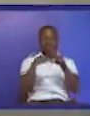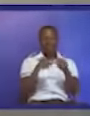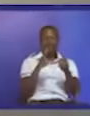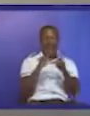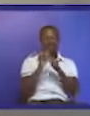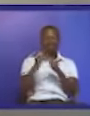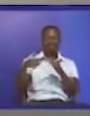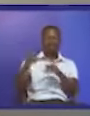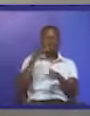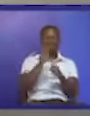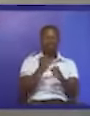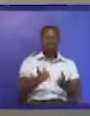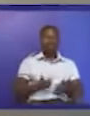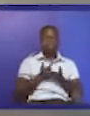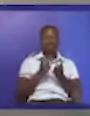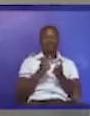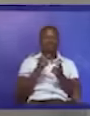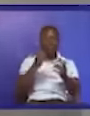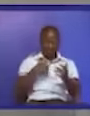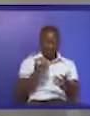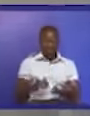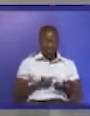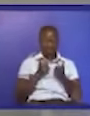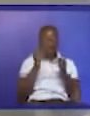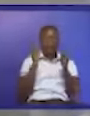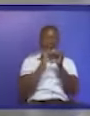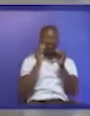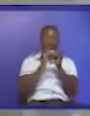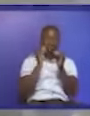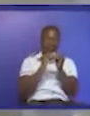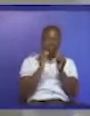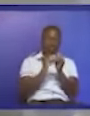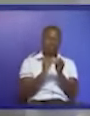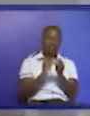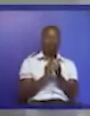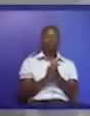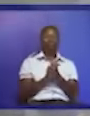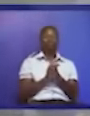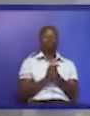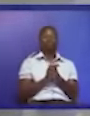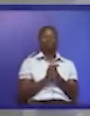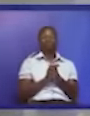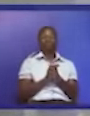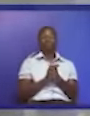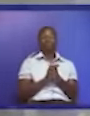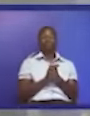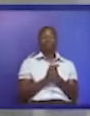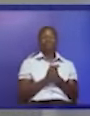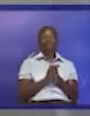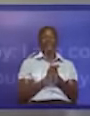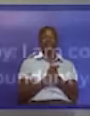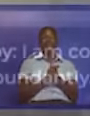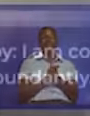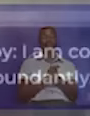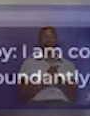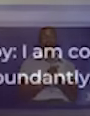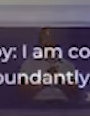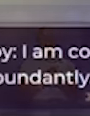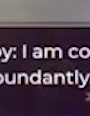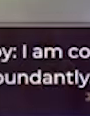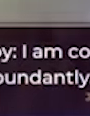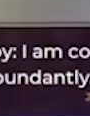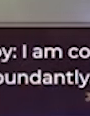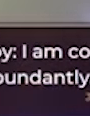have life, and that he may have it more abundantly. The woman in Luke 18 went